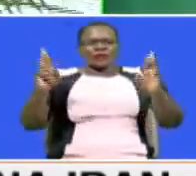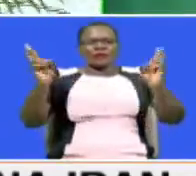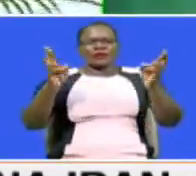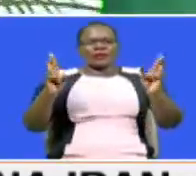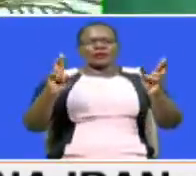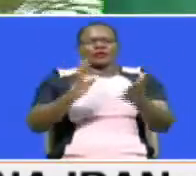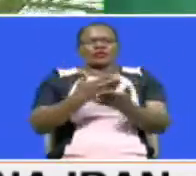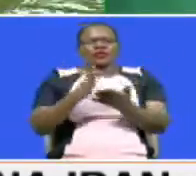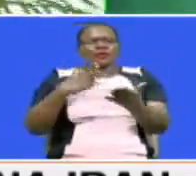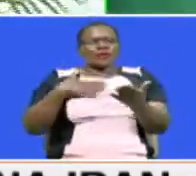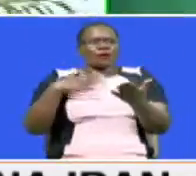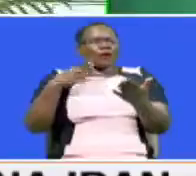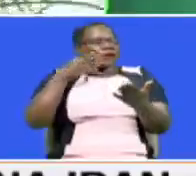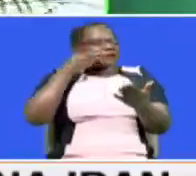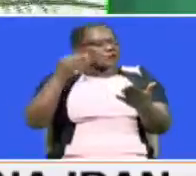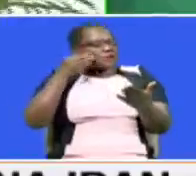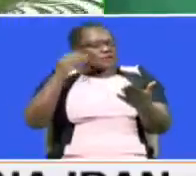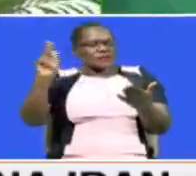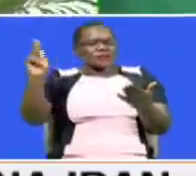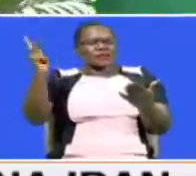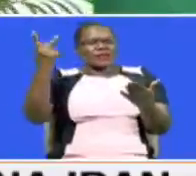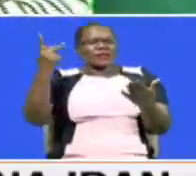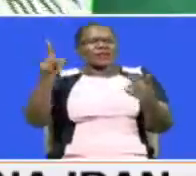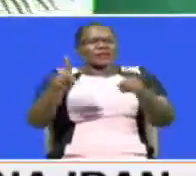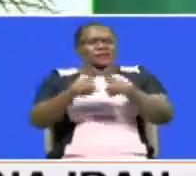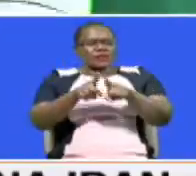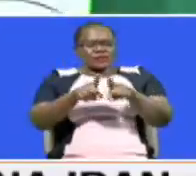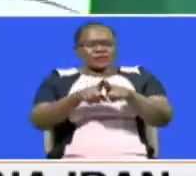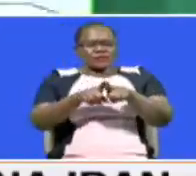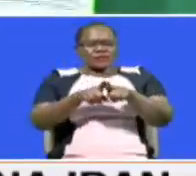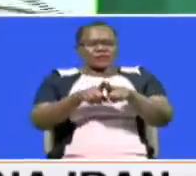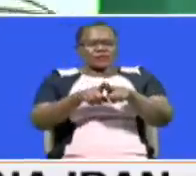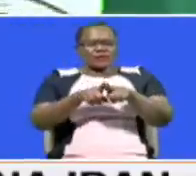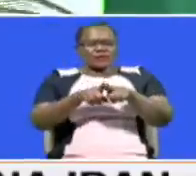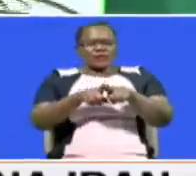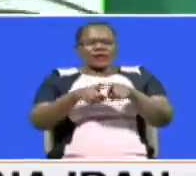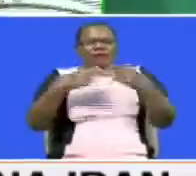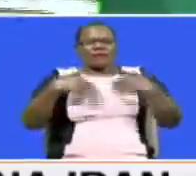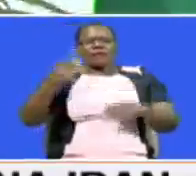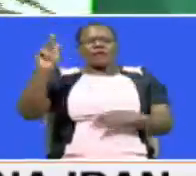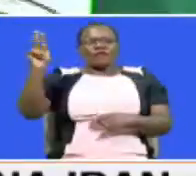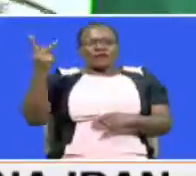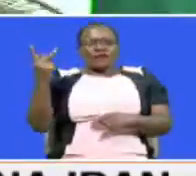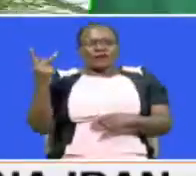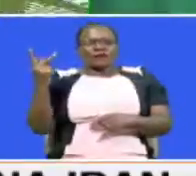share our experience with Kenya and its the dear people of Kenya.